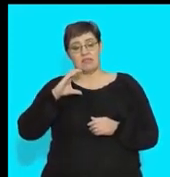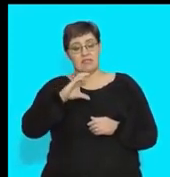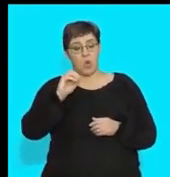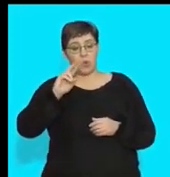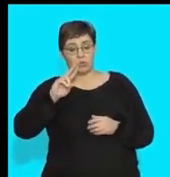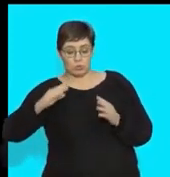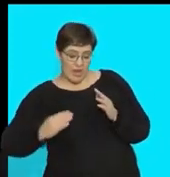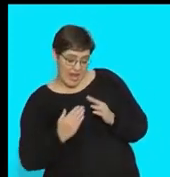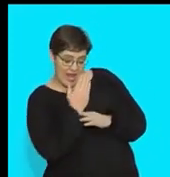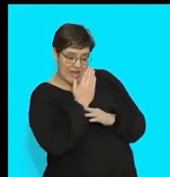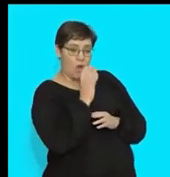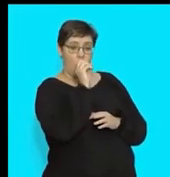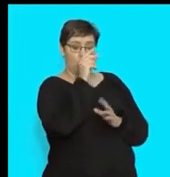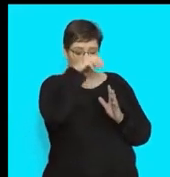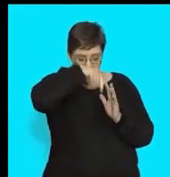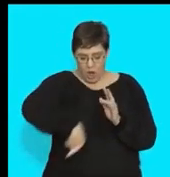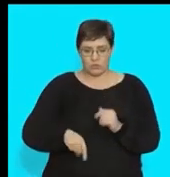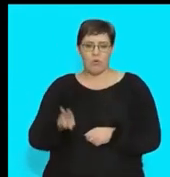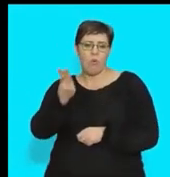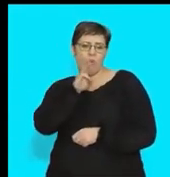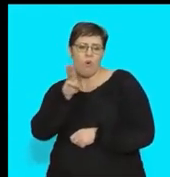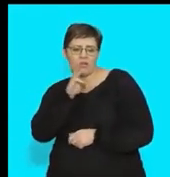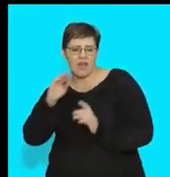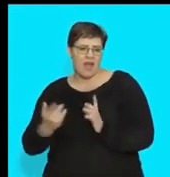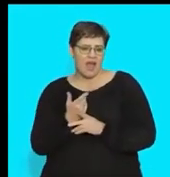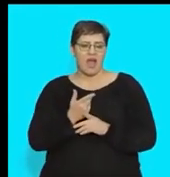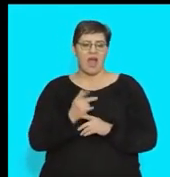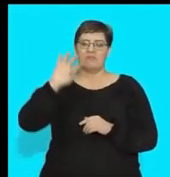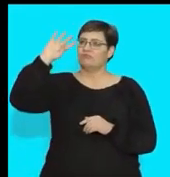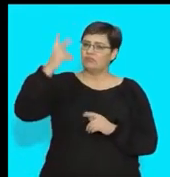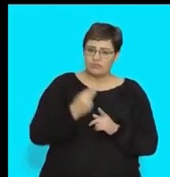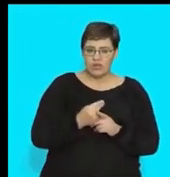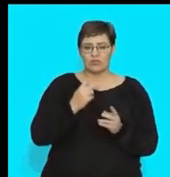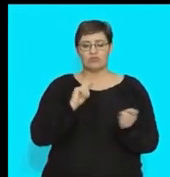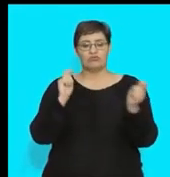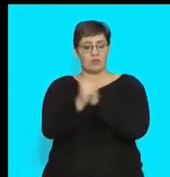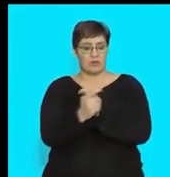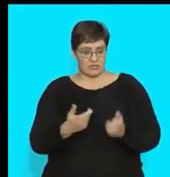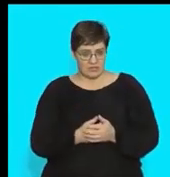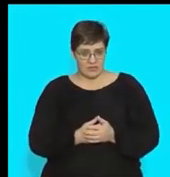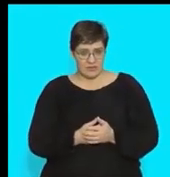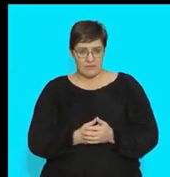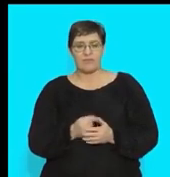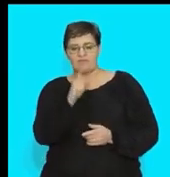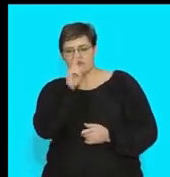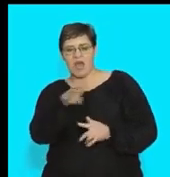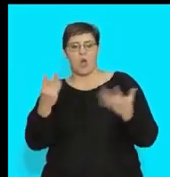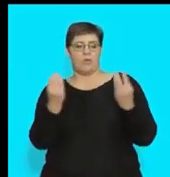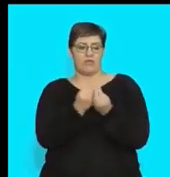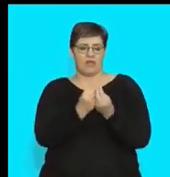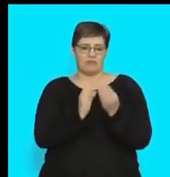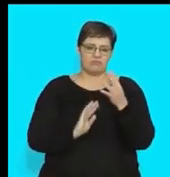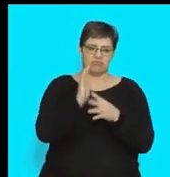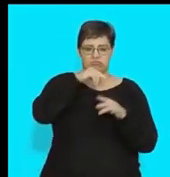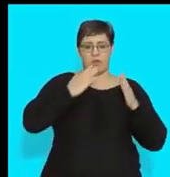out. Gases, water, transpiration, as you looked at that concept when we look at how things move